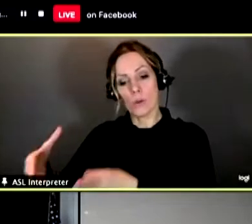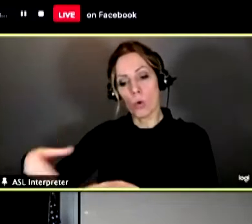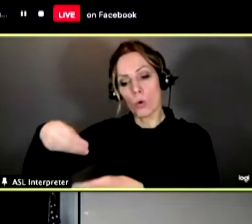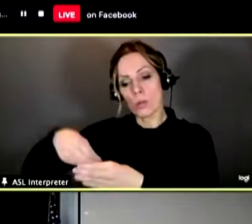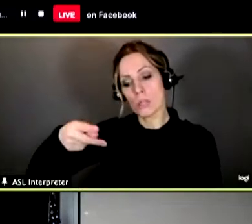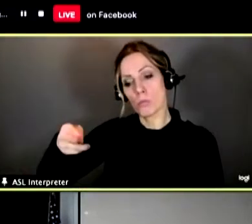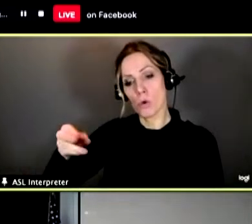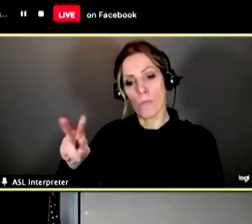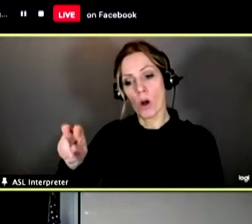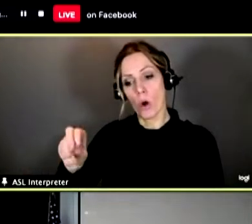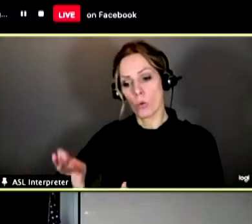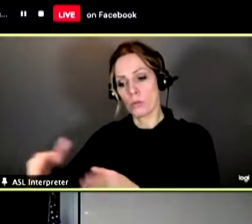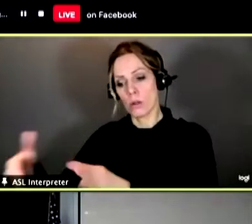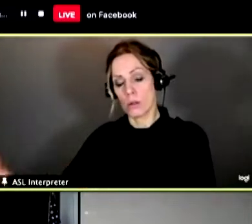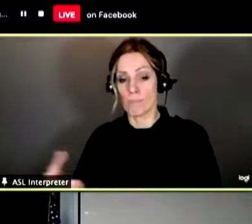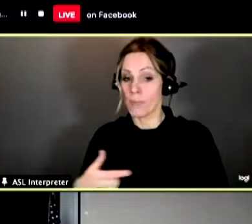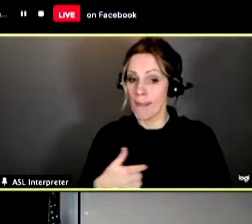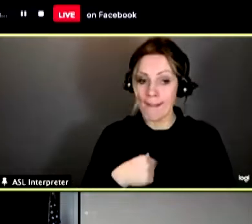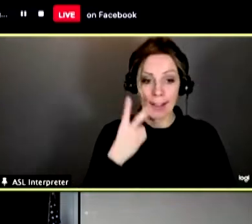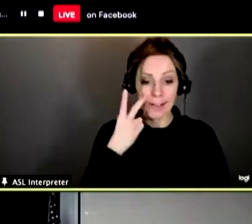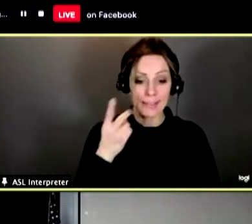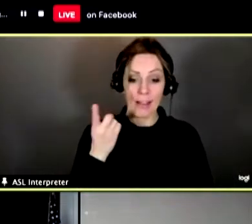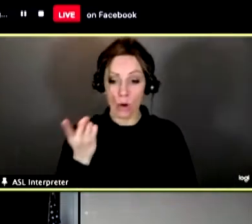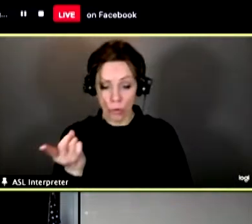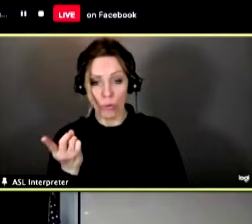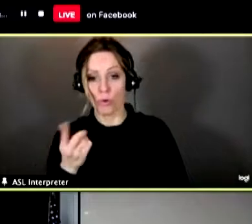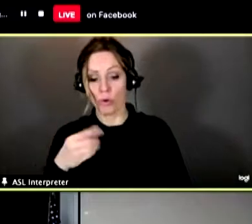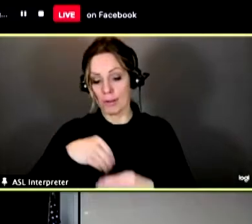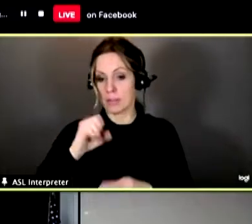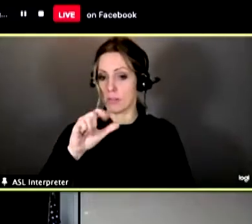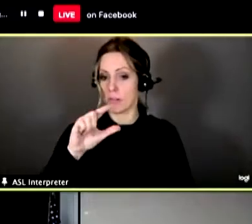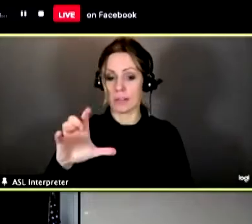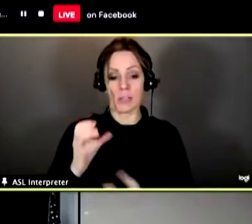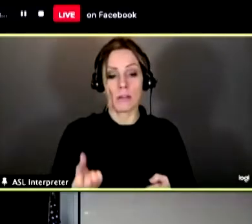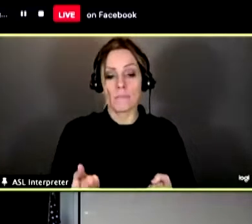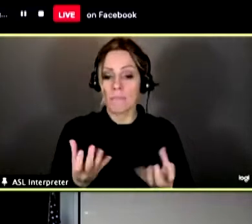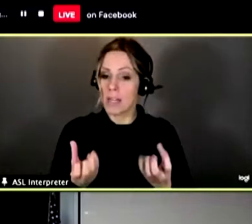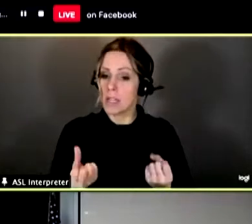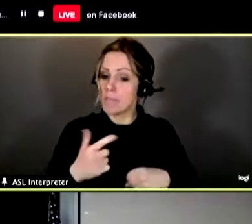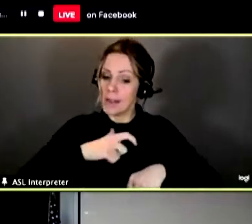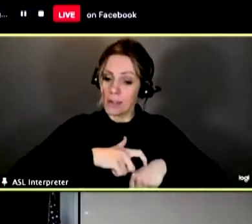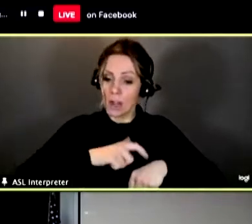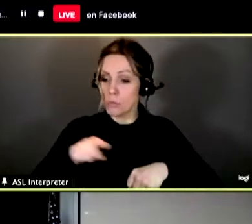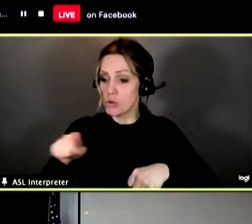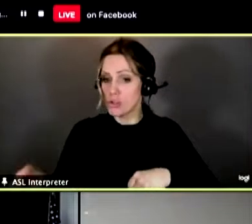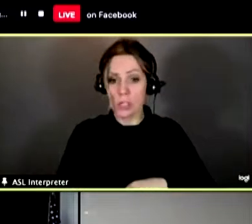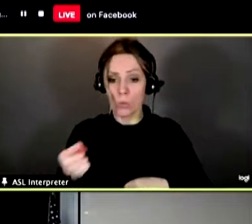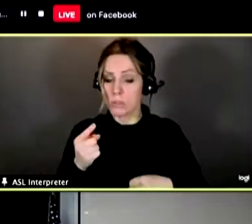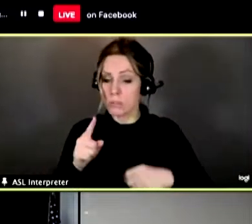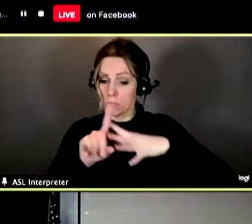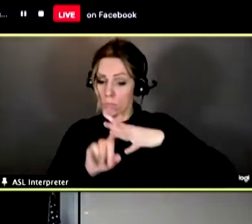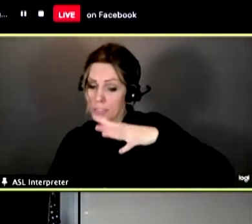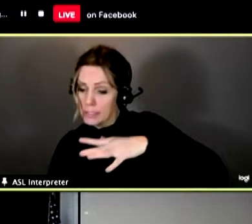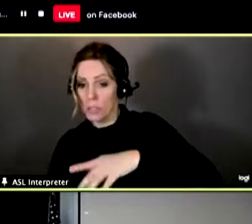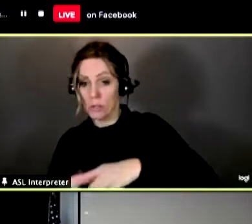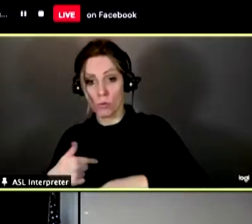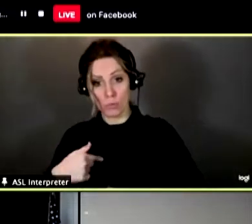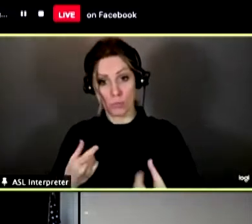Salt Lake City numerous times when she was missing. I bring her picture into the Channel 2